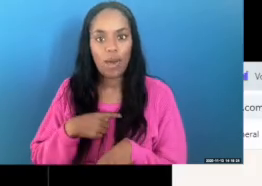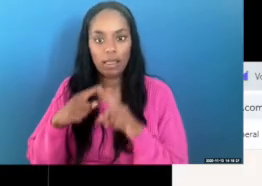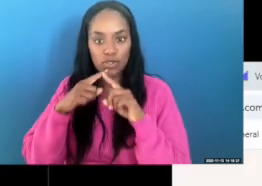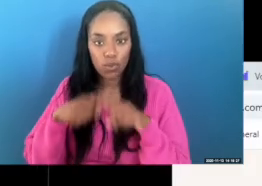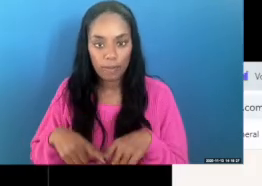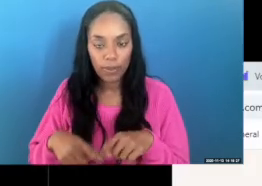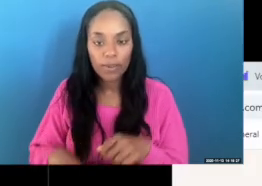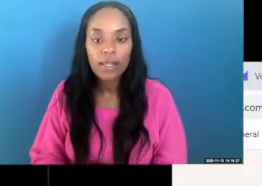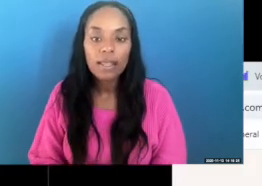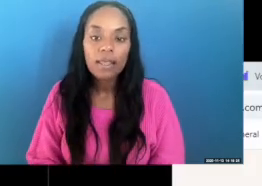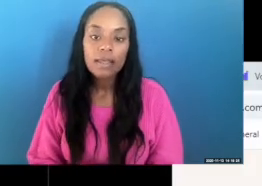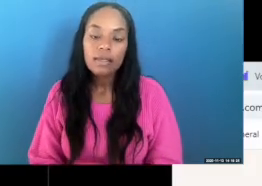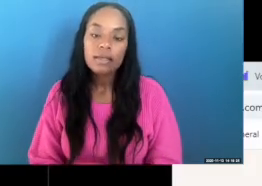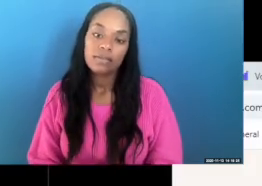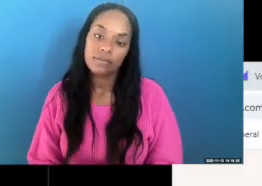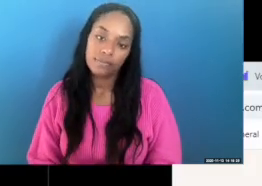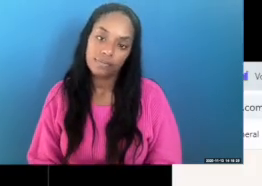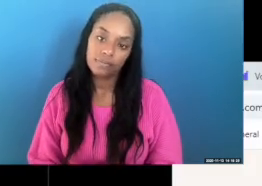ahead.